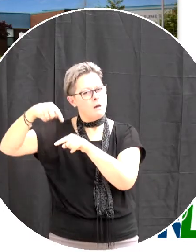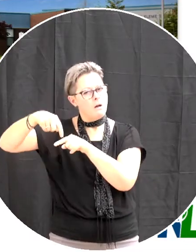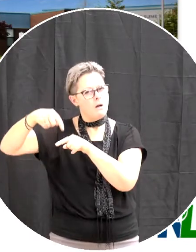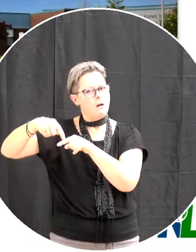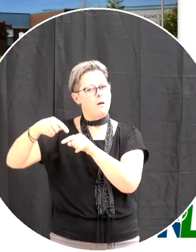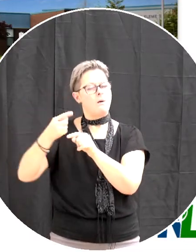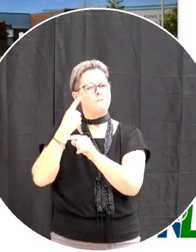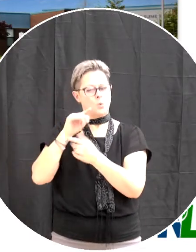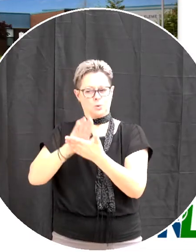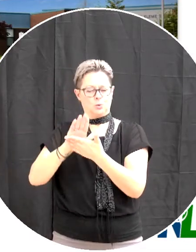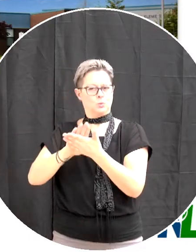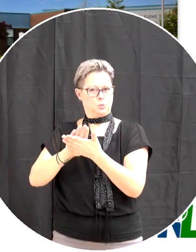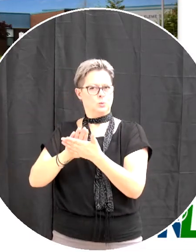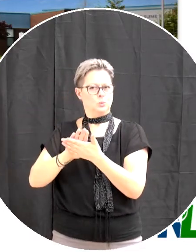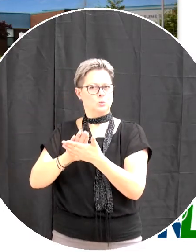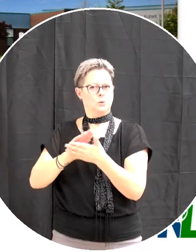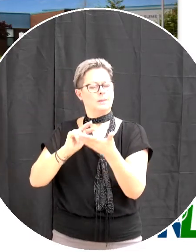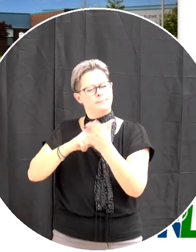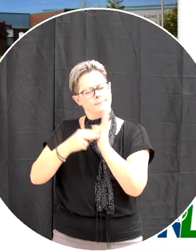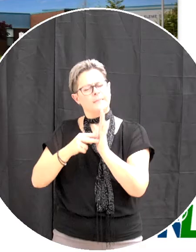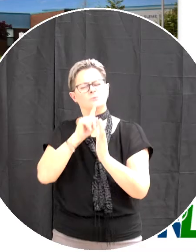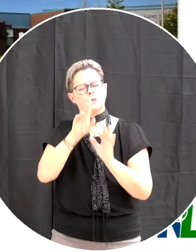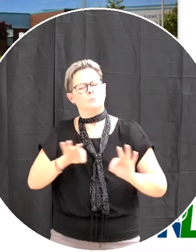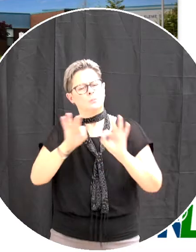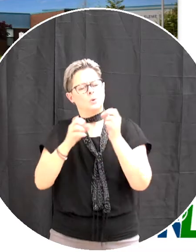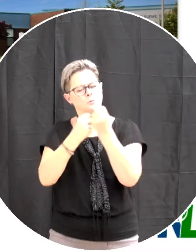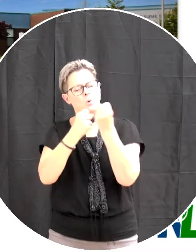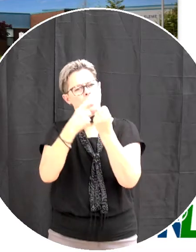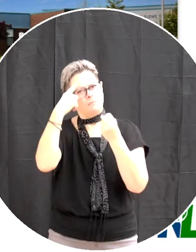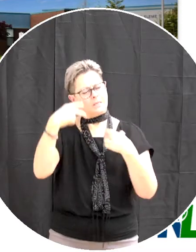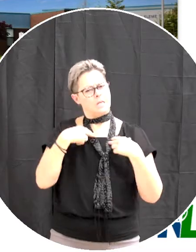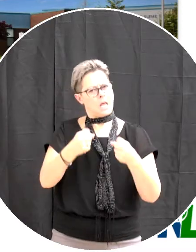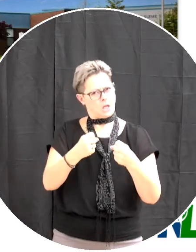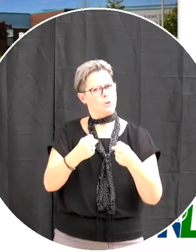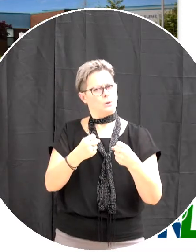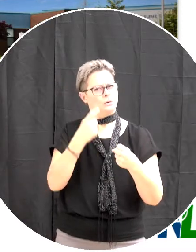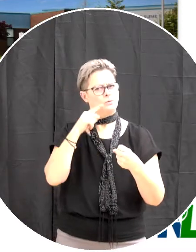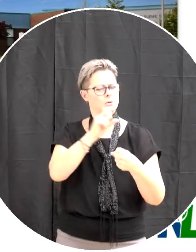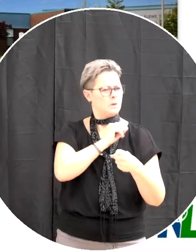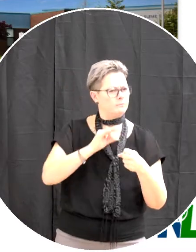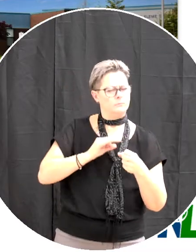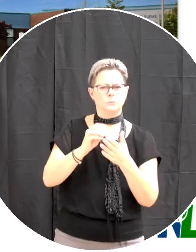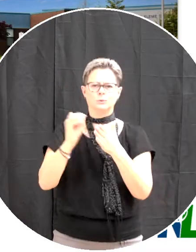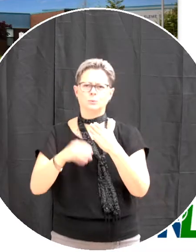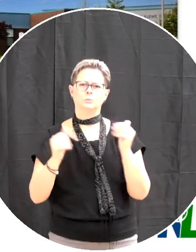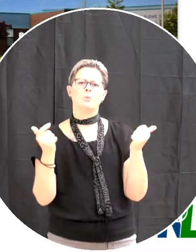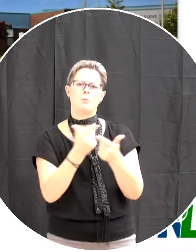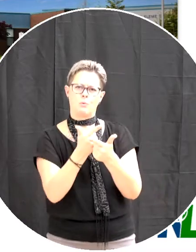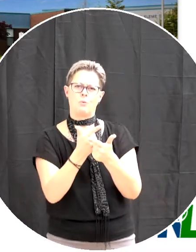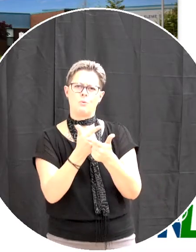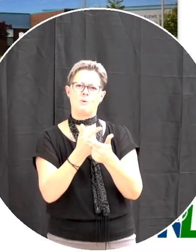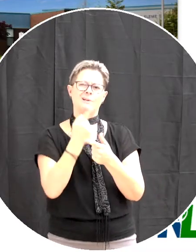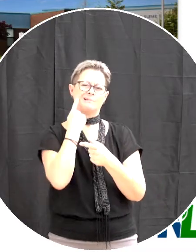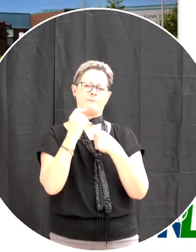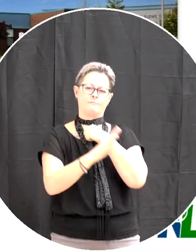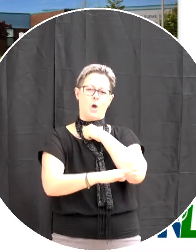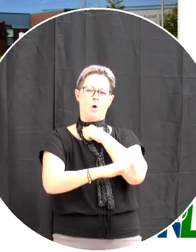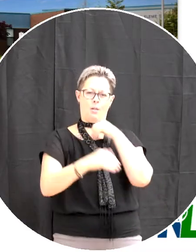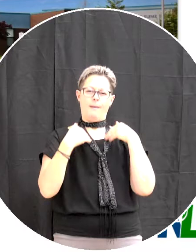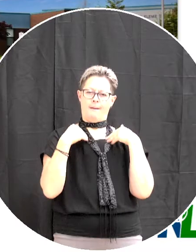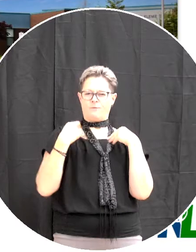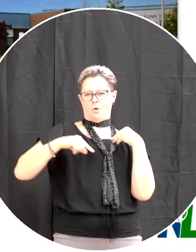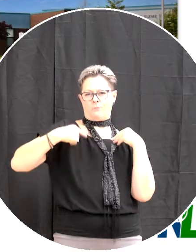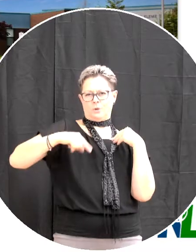school-based initiatives that support mental health during student services staff, which attended in the fall conference, and that was held